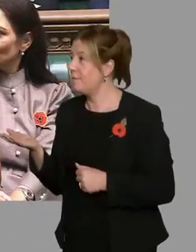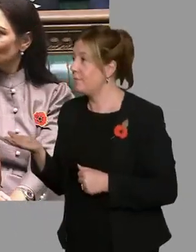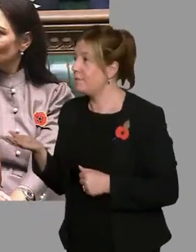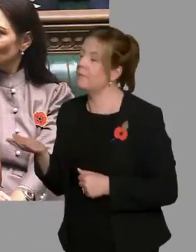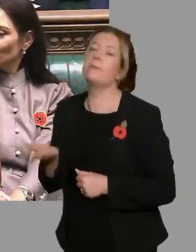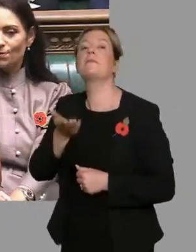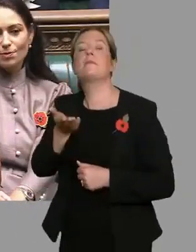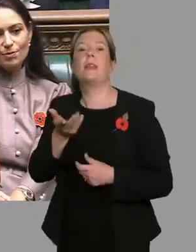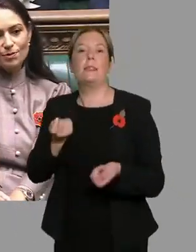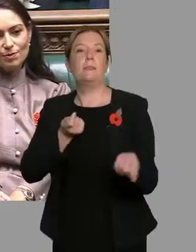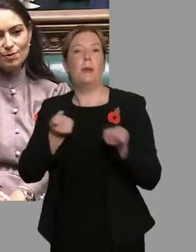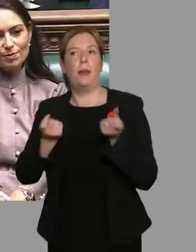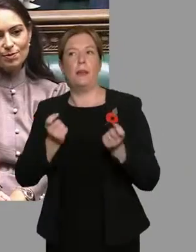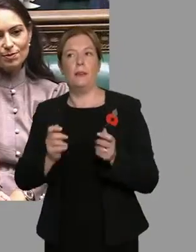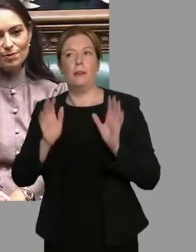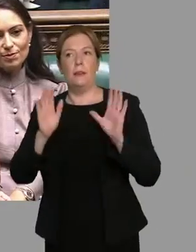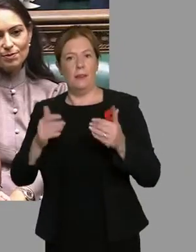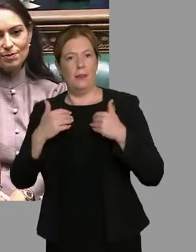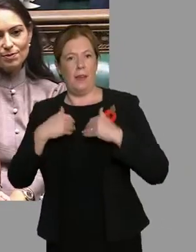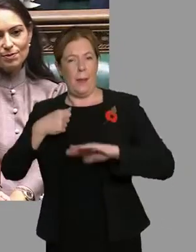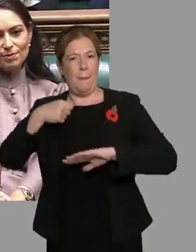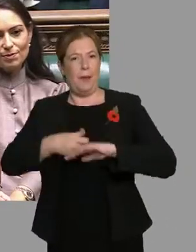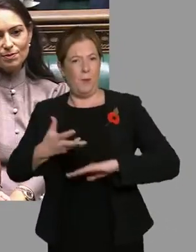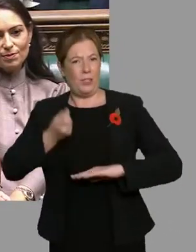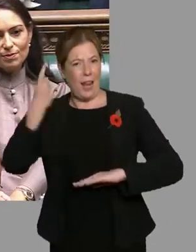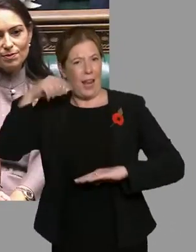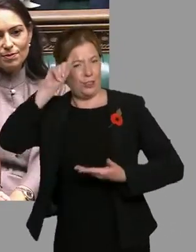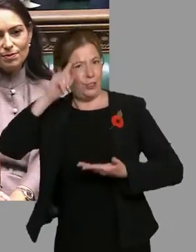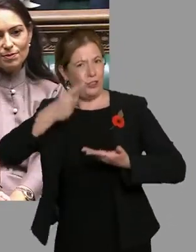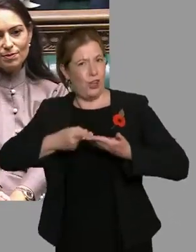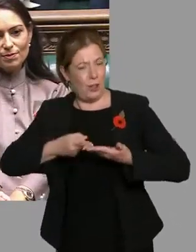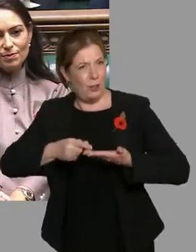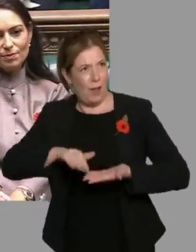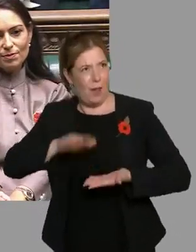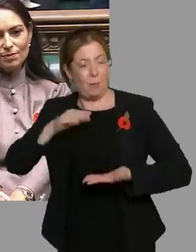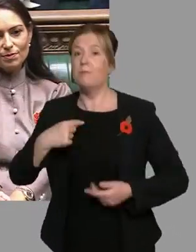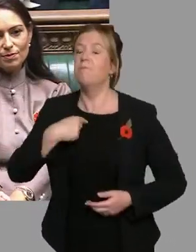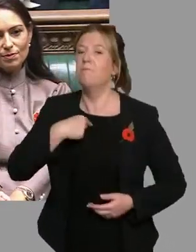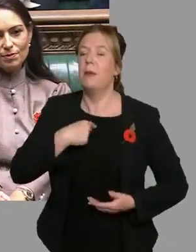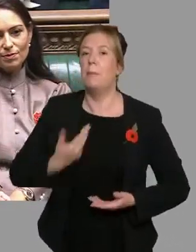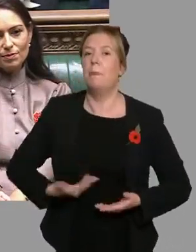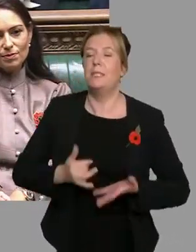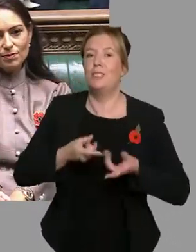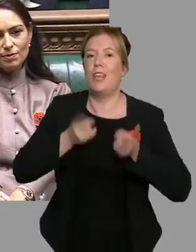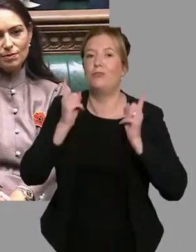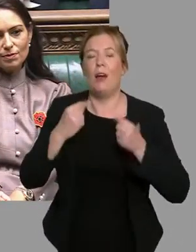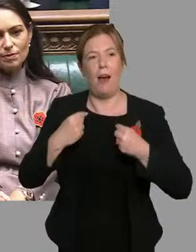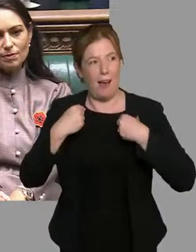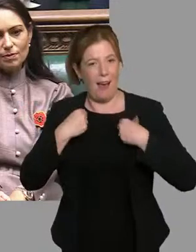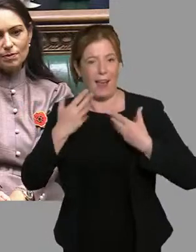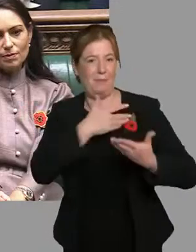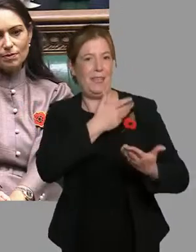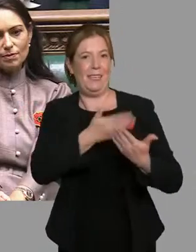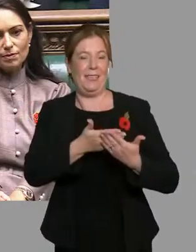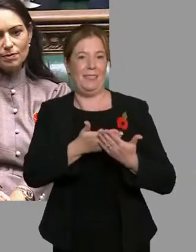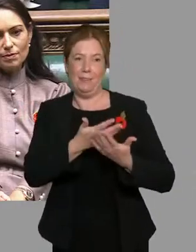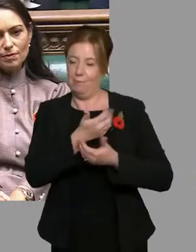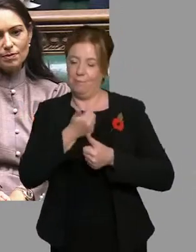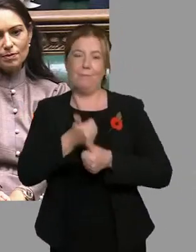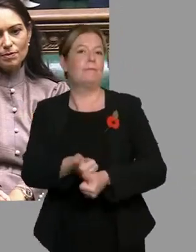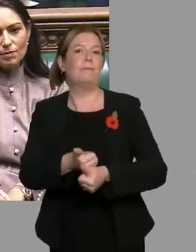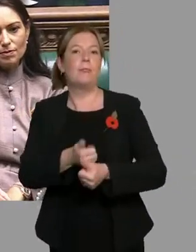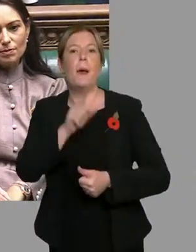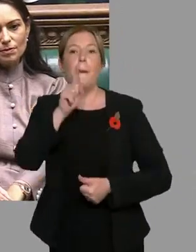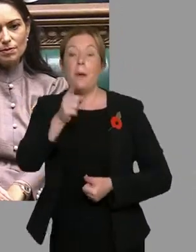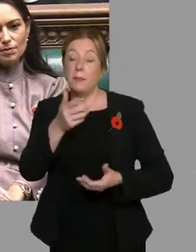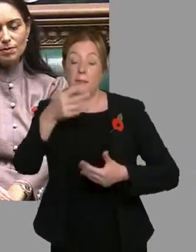last year as Business Secretary. I have a strong record on this, but we need to make sure that we balance the books. His scripted lines are showing